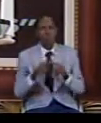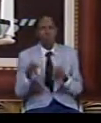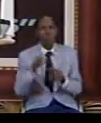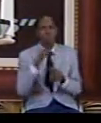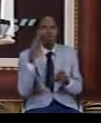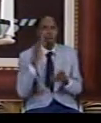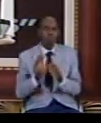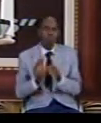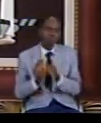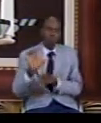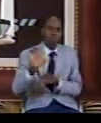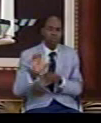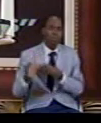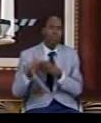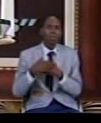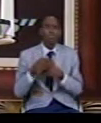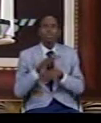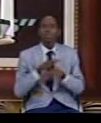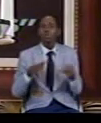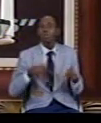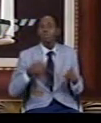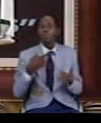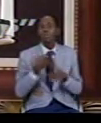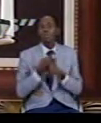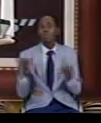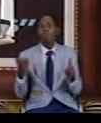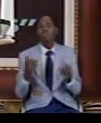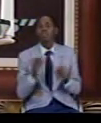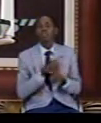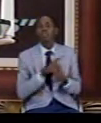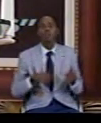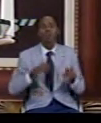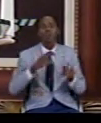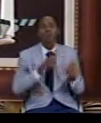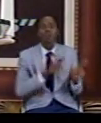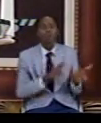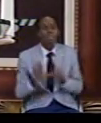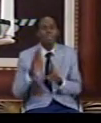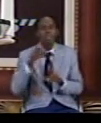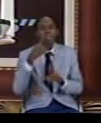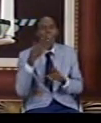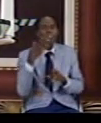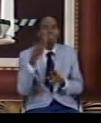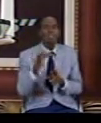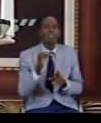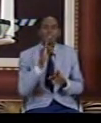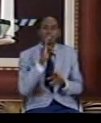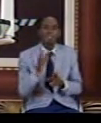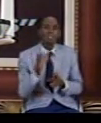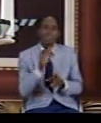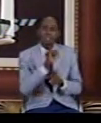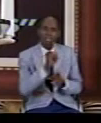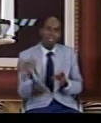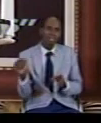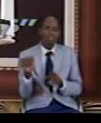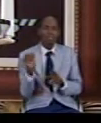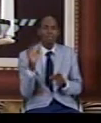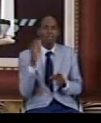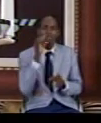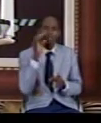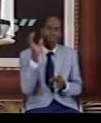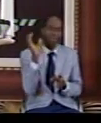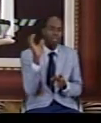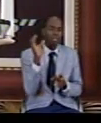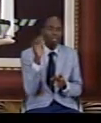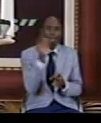you, don't feel hurt. The Lord already told you there is a cross to bear. You are a Christian, you are born again now. Your